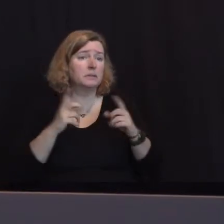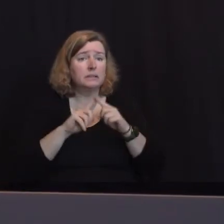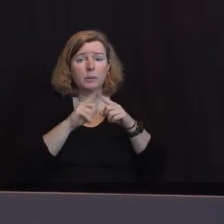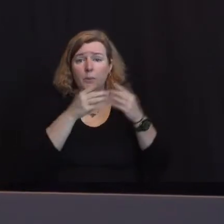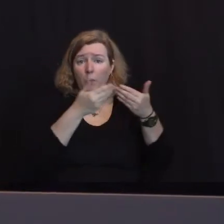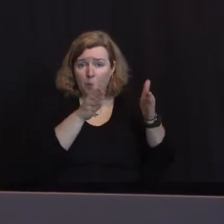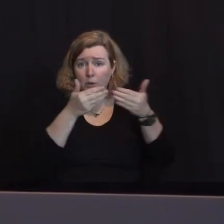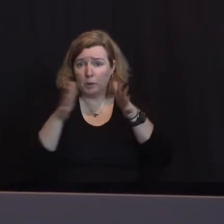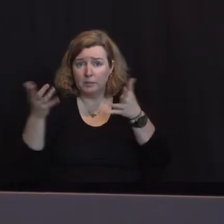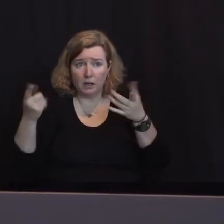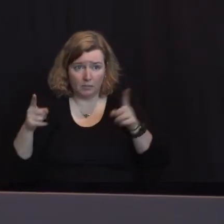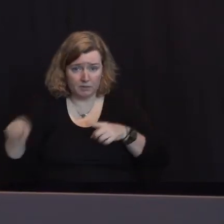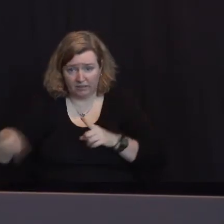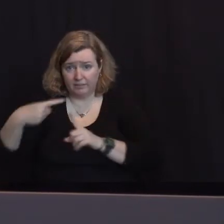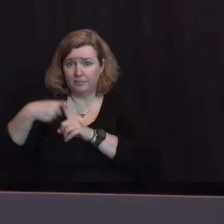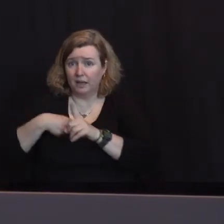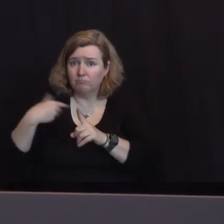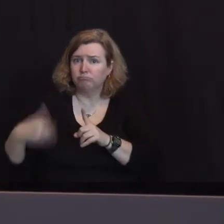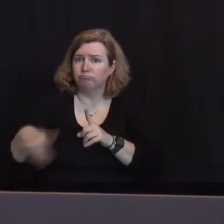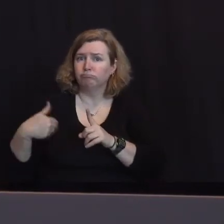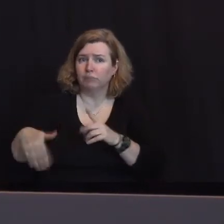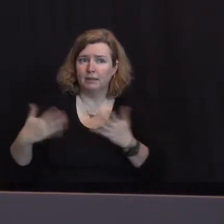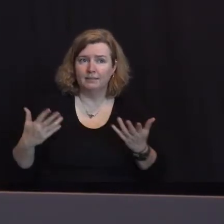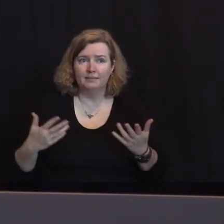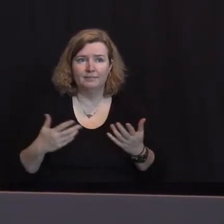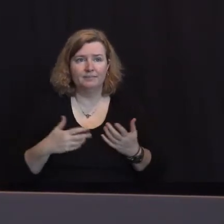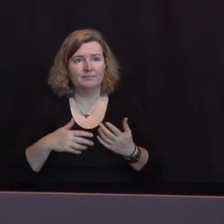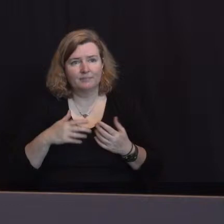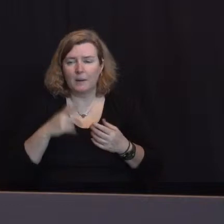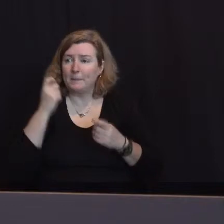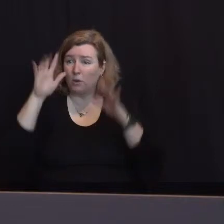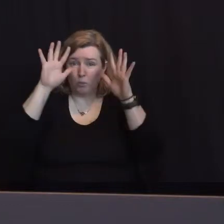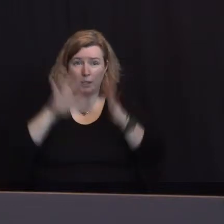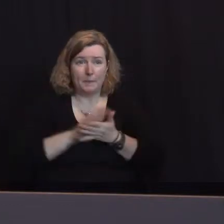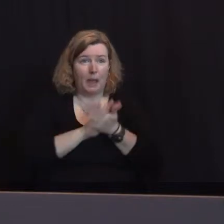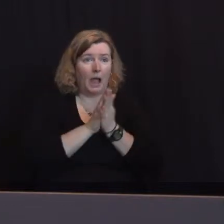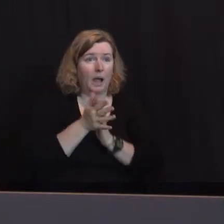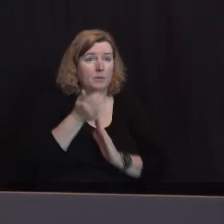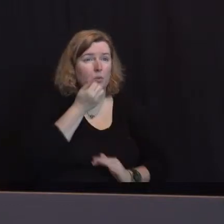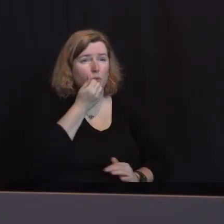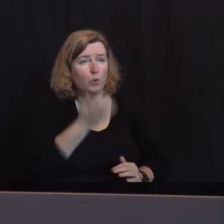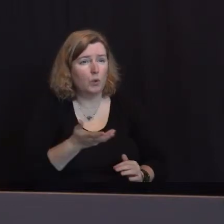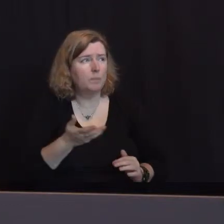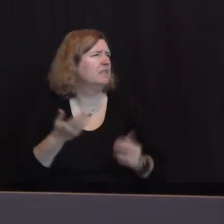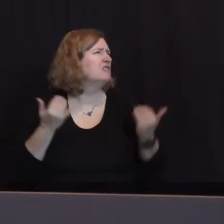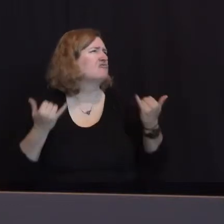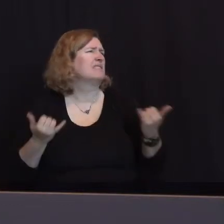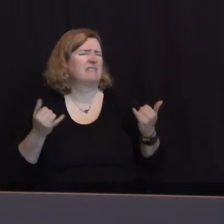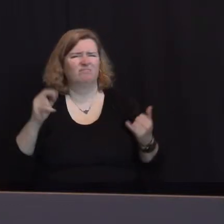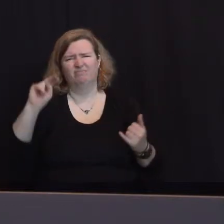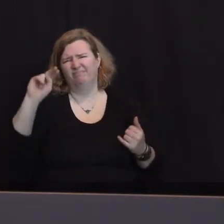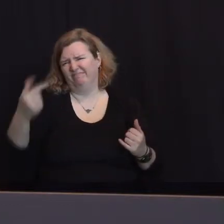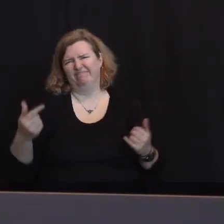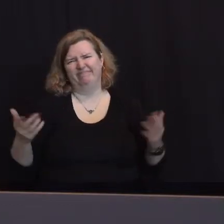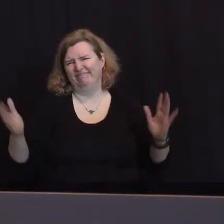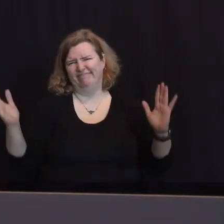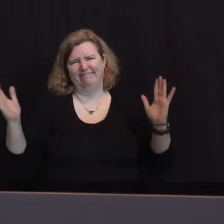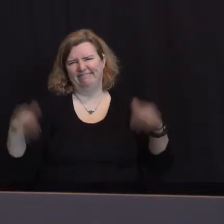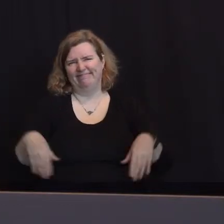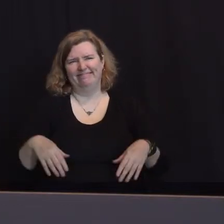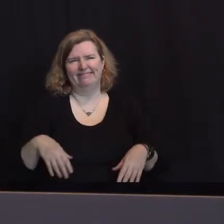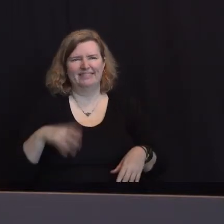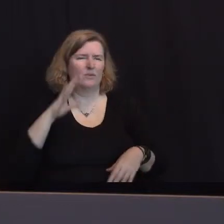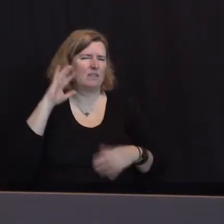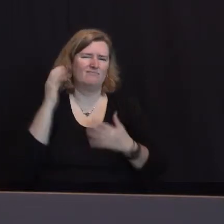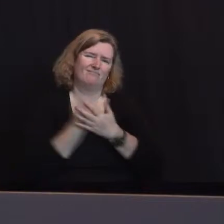warmer, probably tomorrow, hopefully, we expect that more New Jerseyans will be out enjoying the outdoors. And with the warm